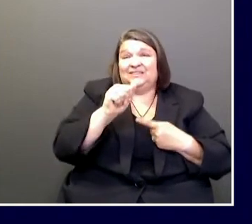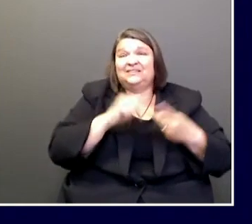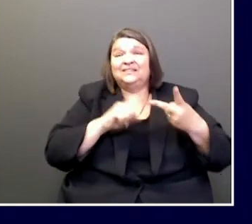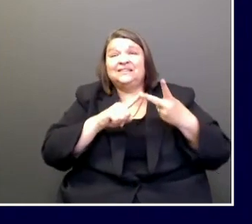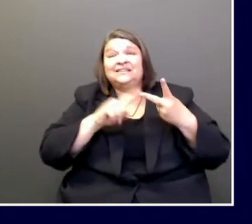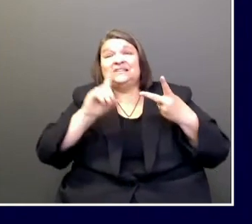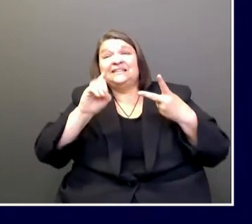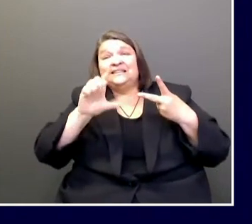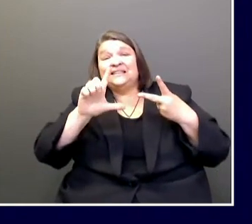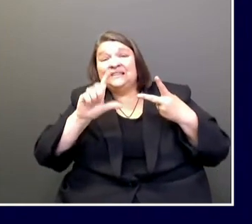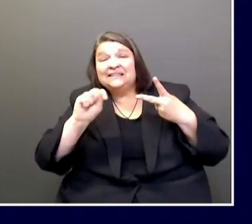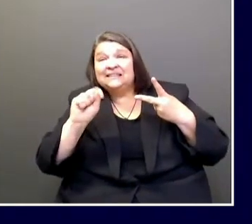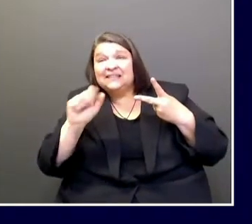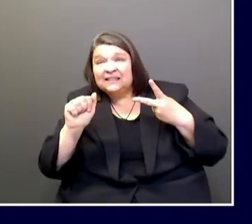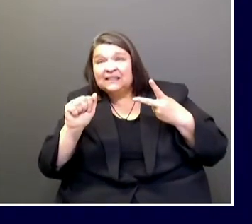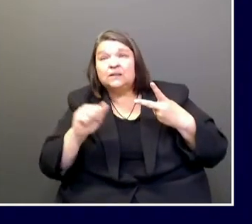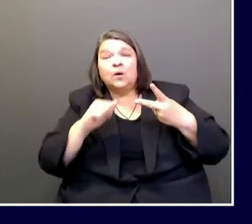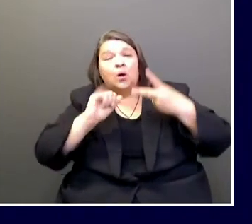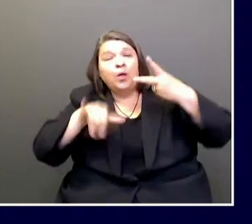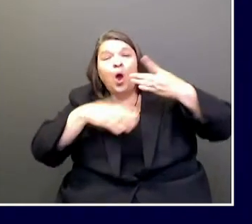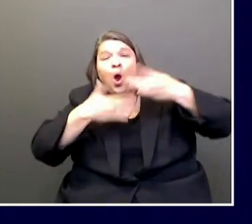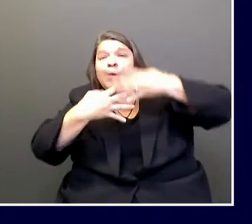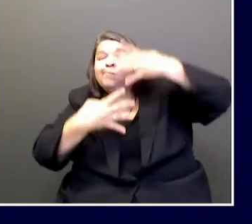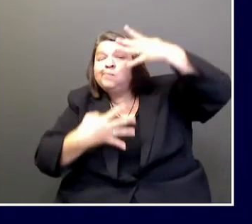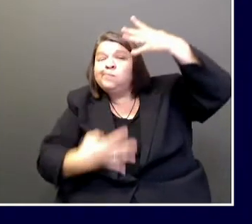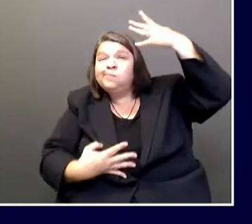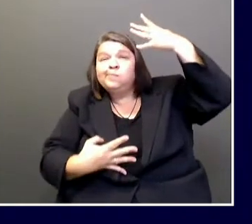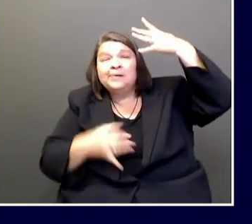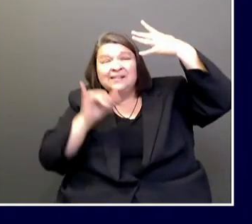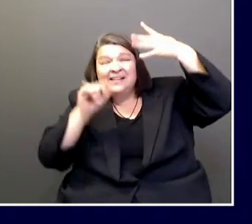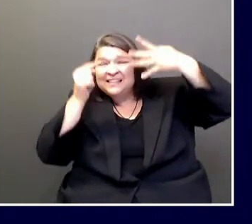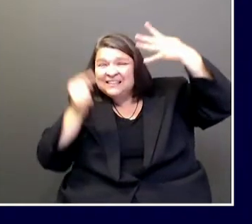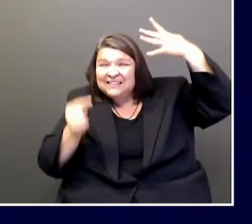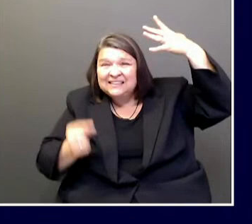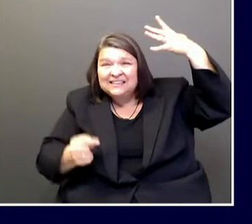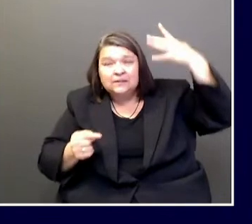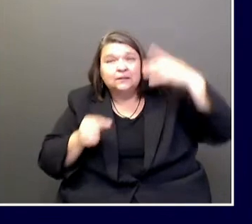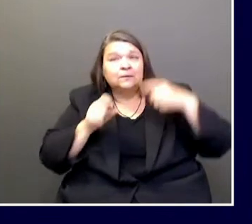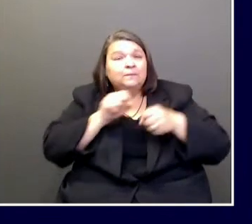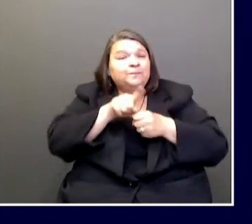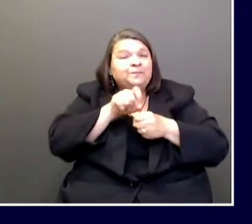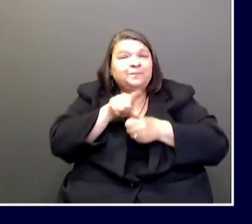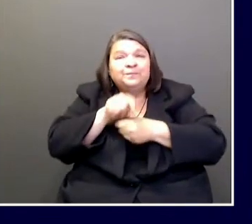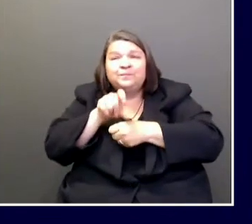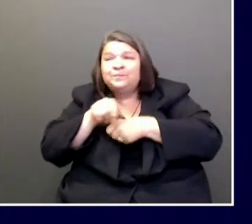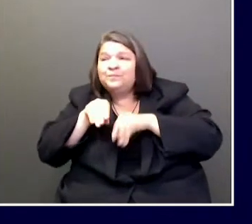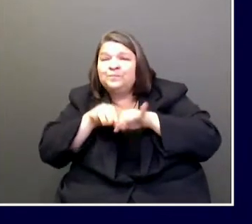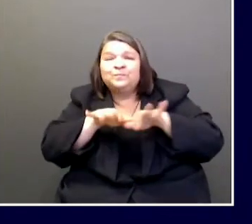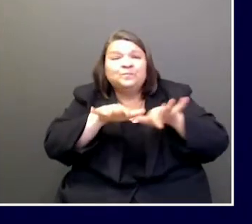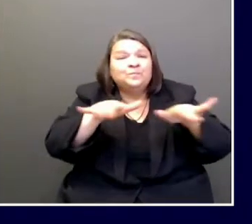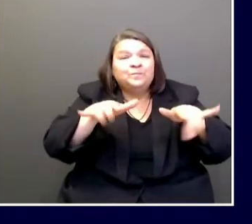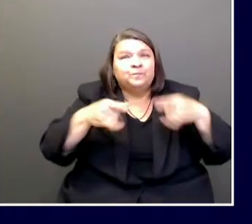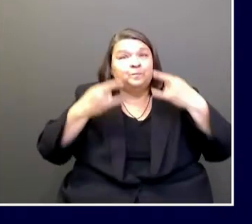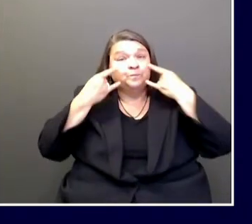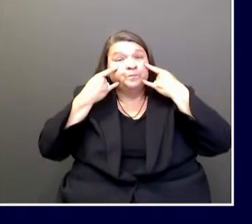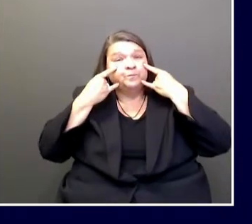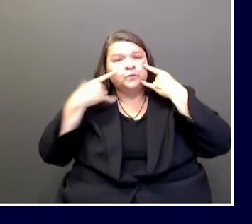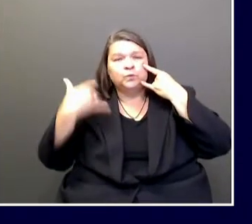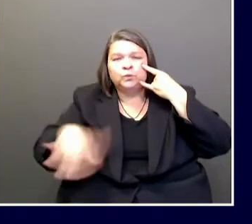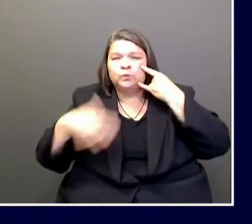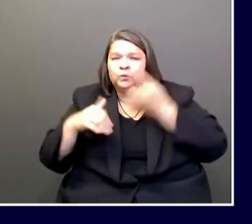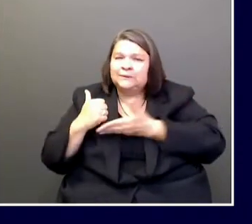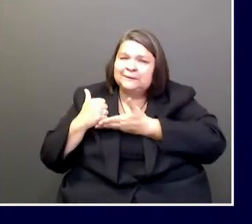that we might stumble upon. But here's what's different. One of the things that we've seen with the Delta variant is that it can